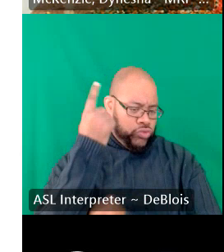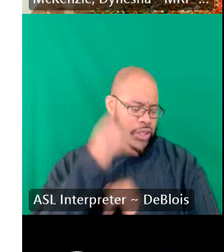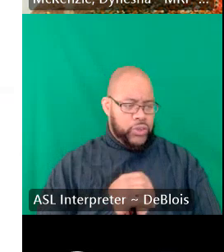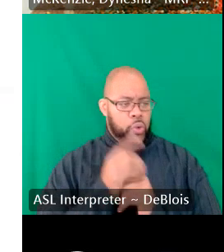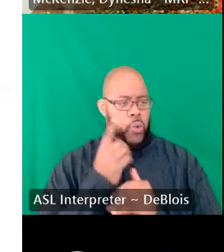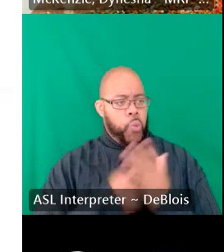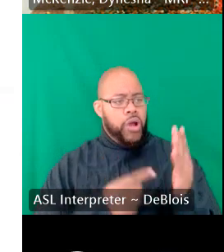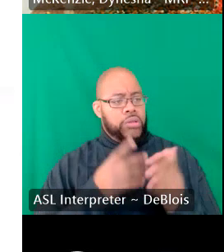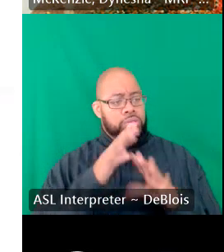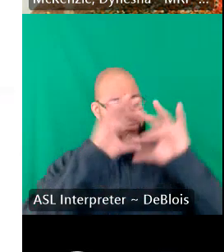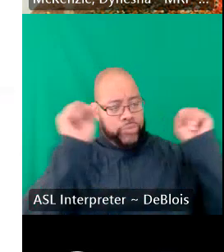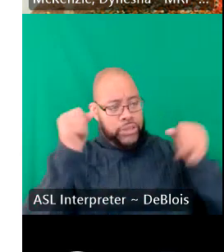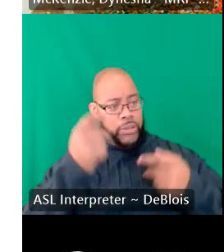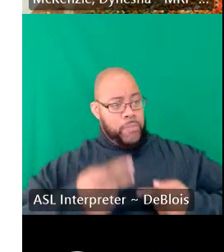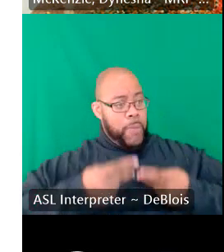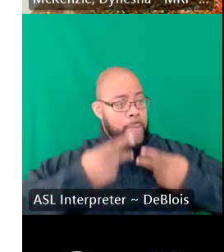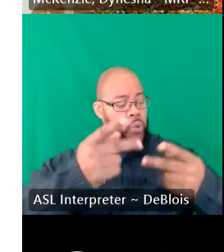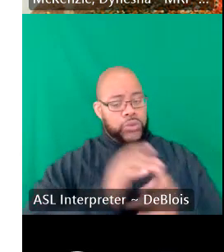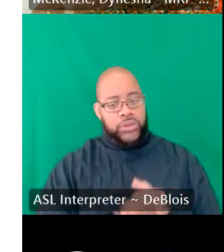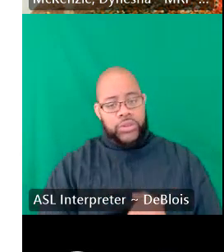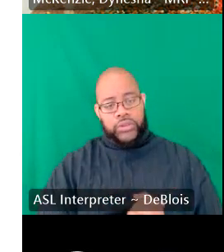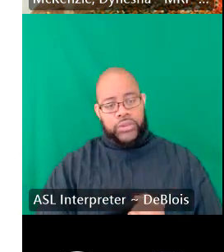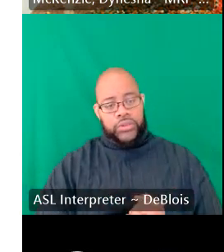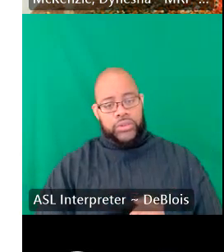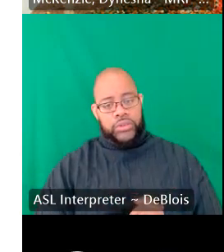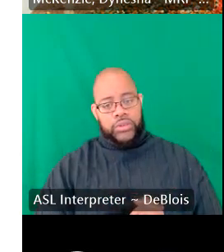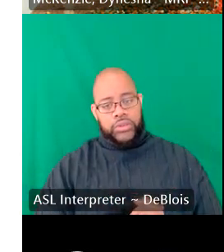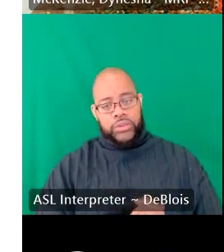that the president is proposing, and